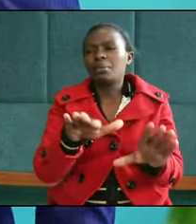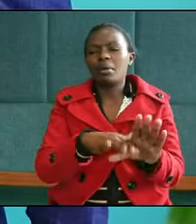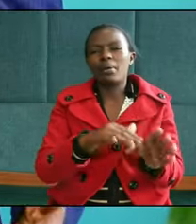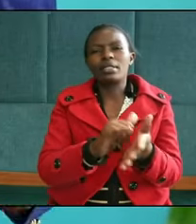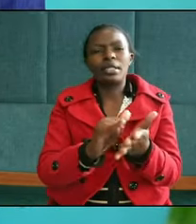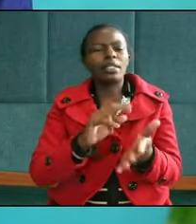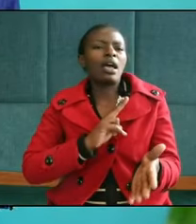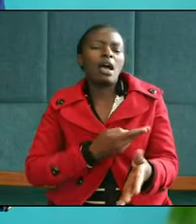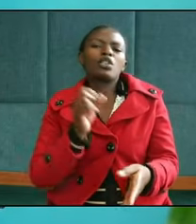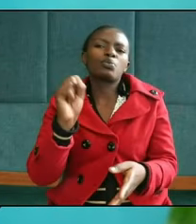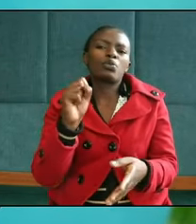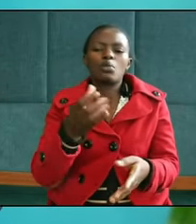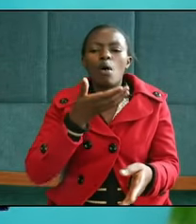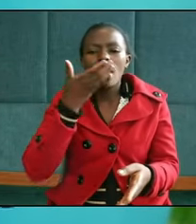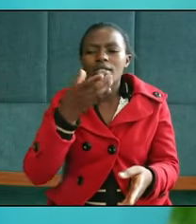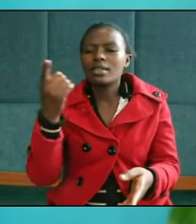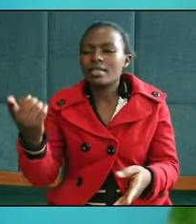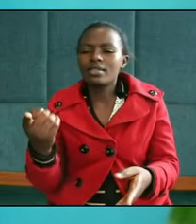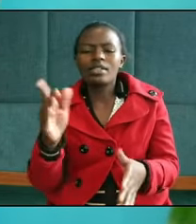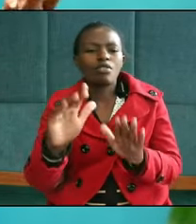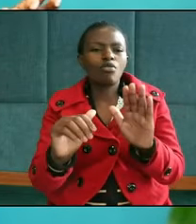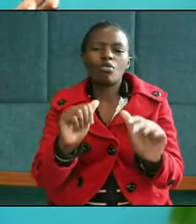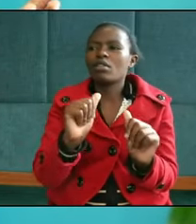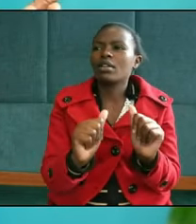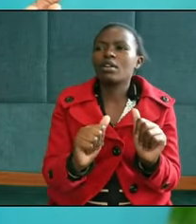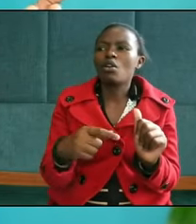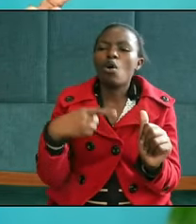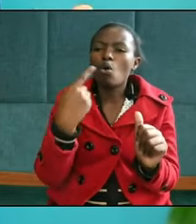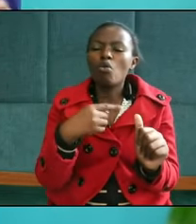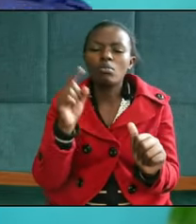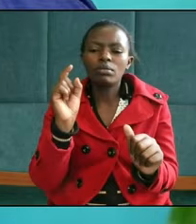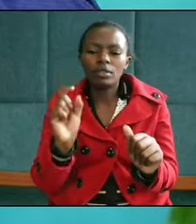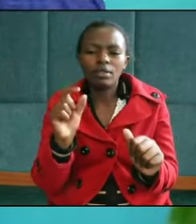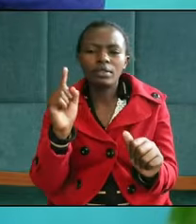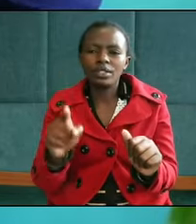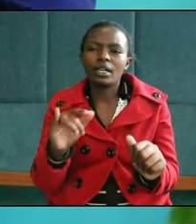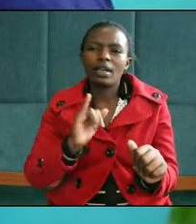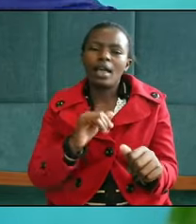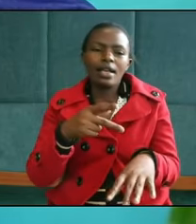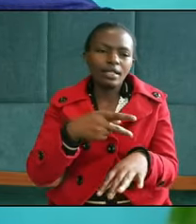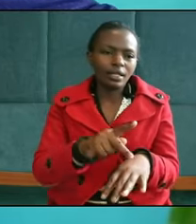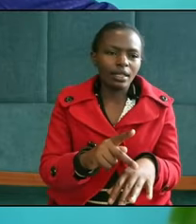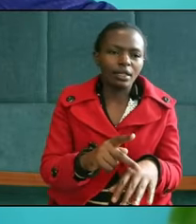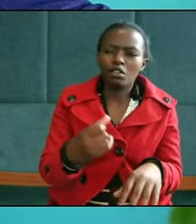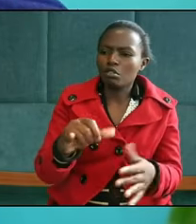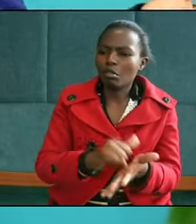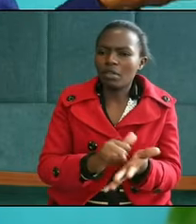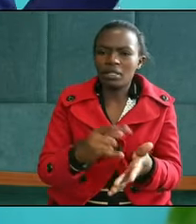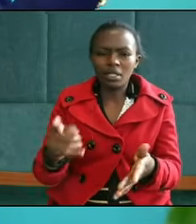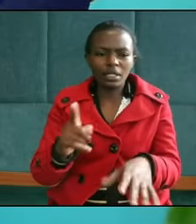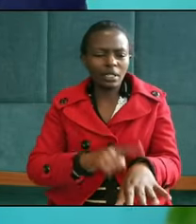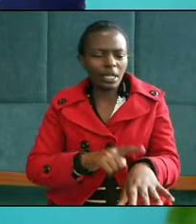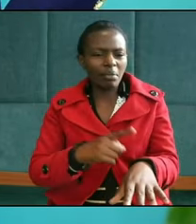call, whom shall I send? So that as the harvest is heavy,